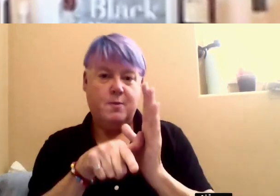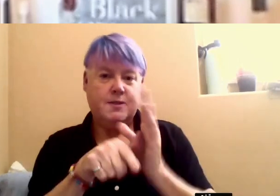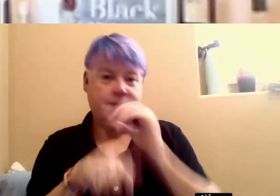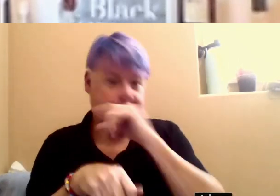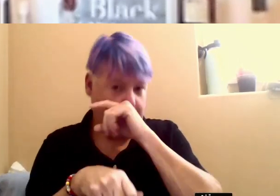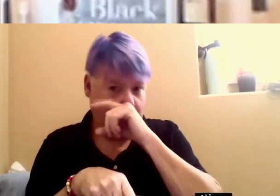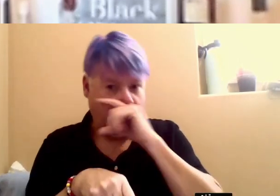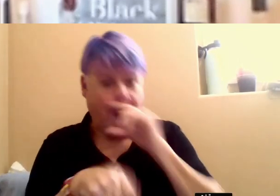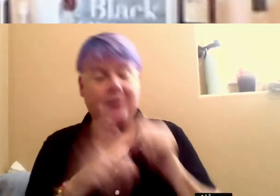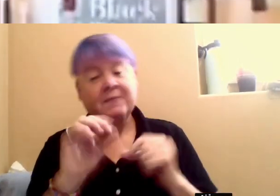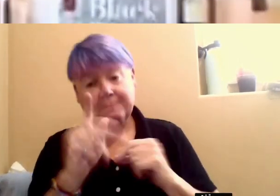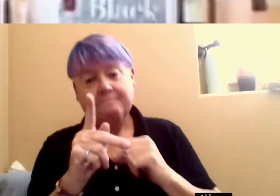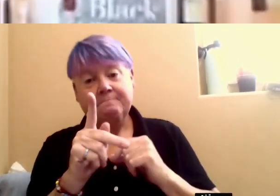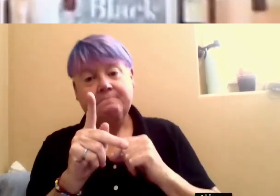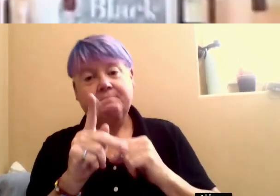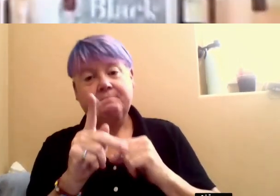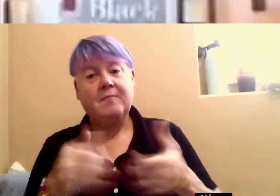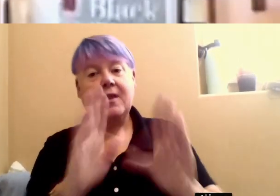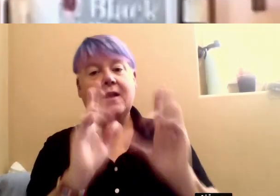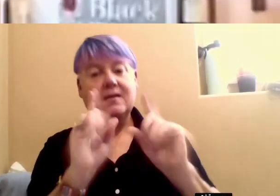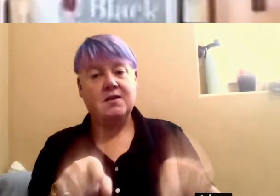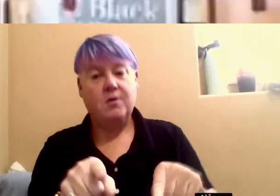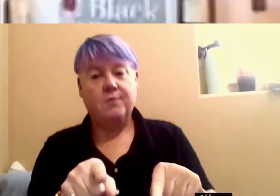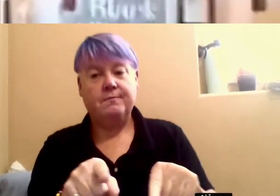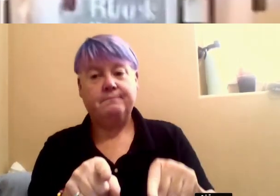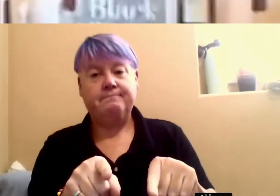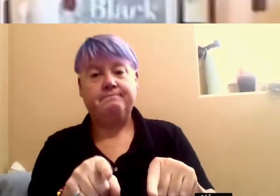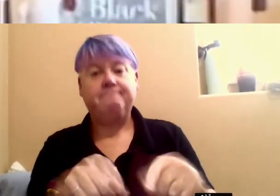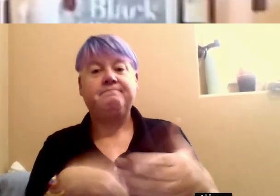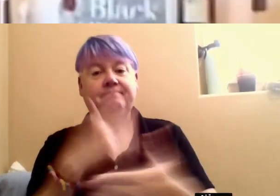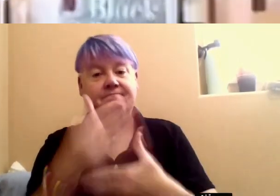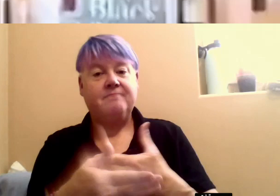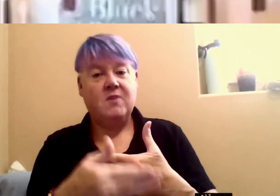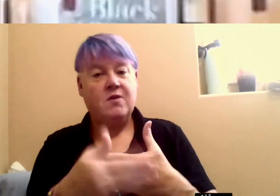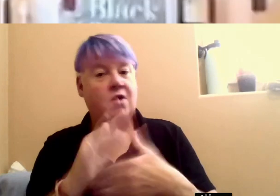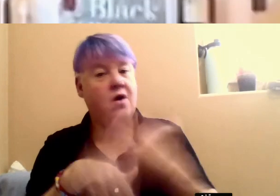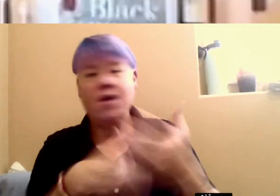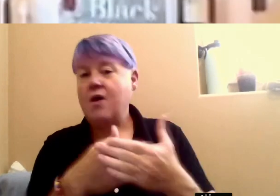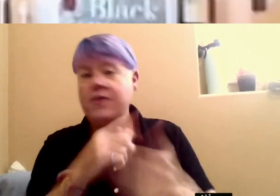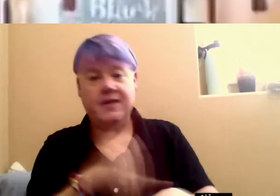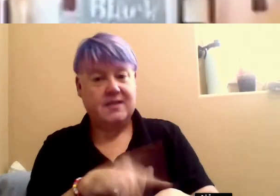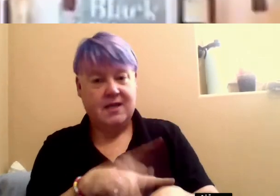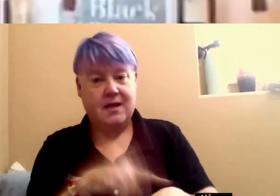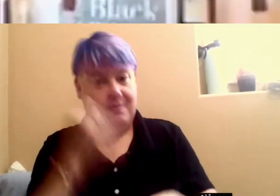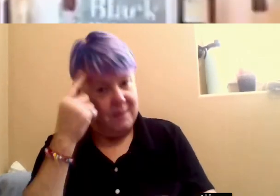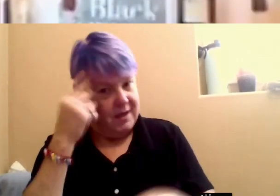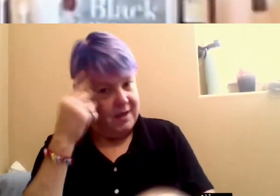I say, let's go. After all this time, I think we are ready.